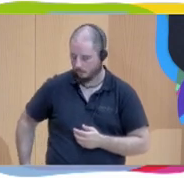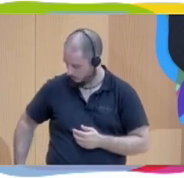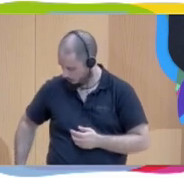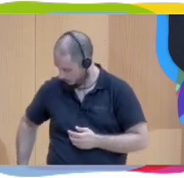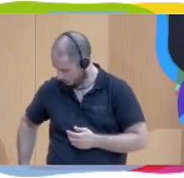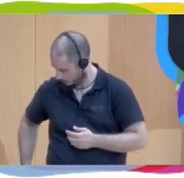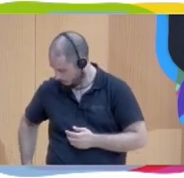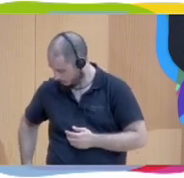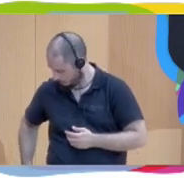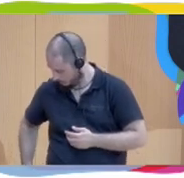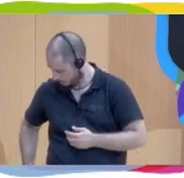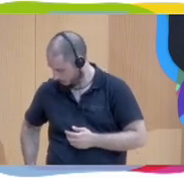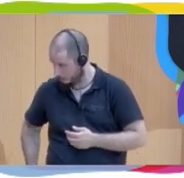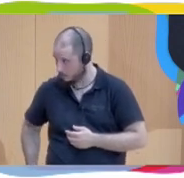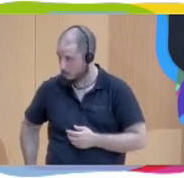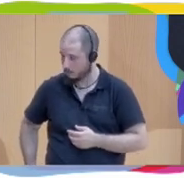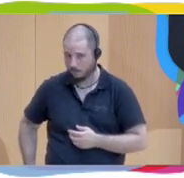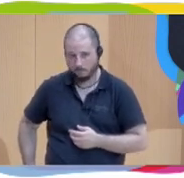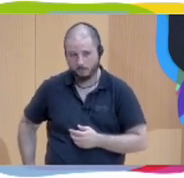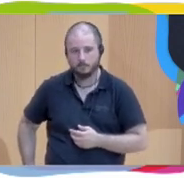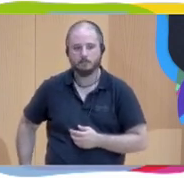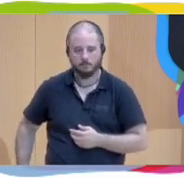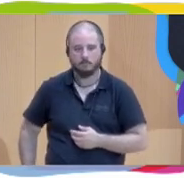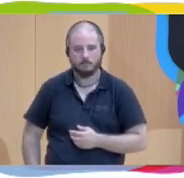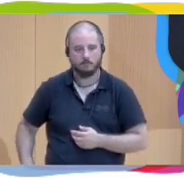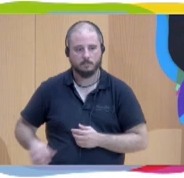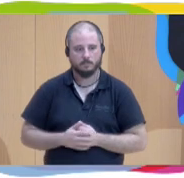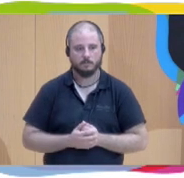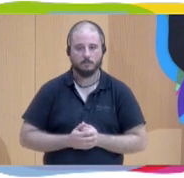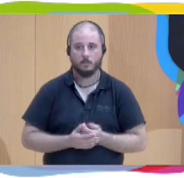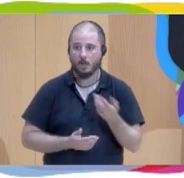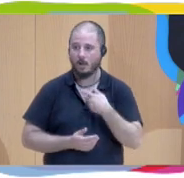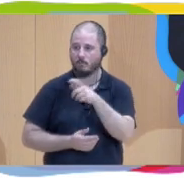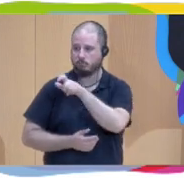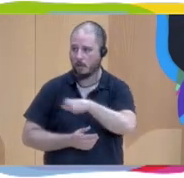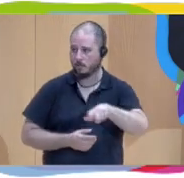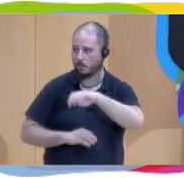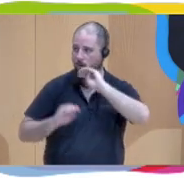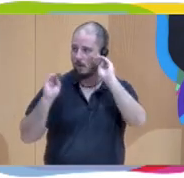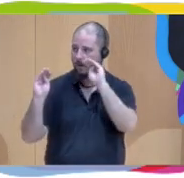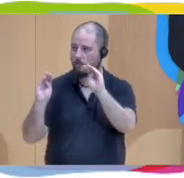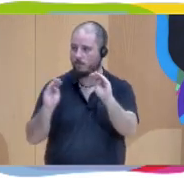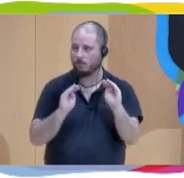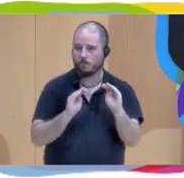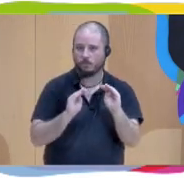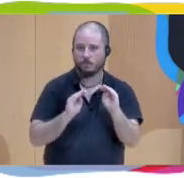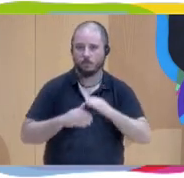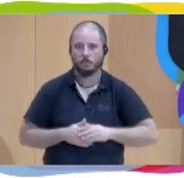trainers, trainees who know how to use dialogical tools and